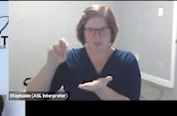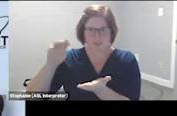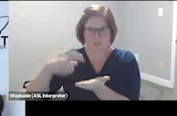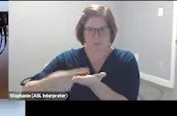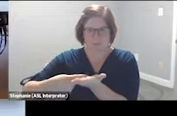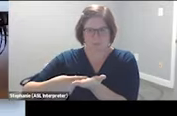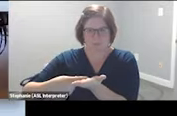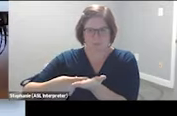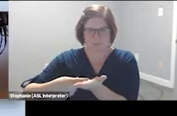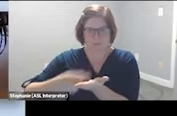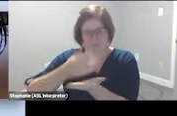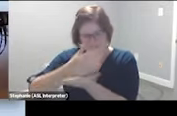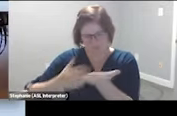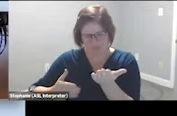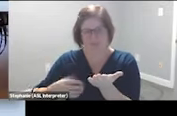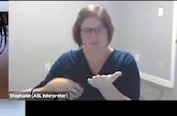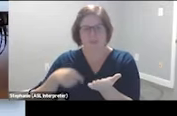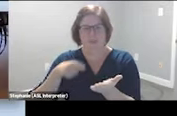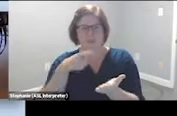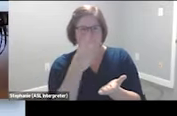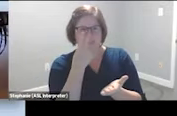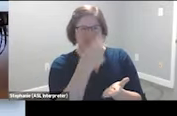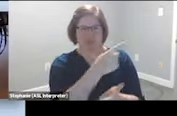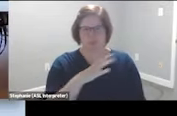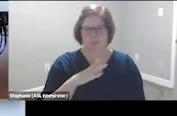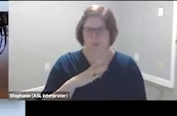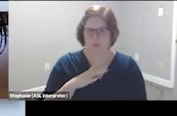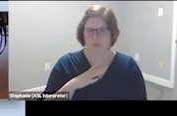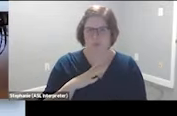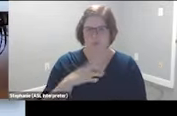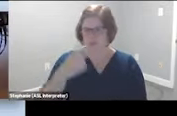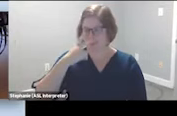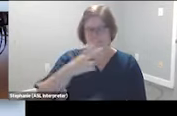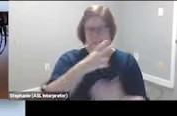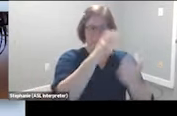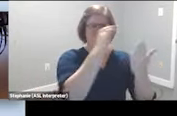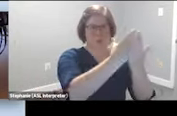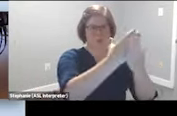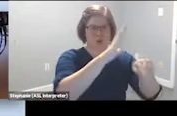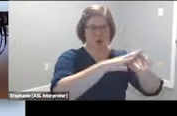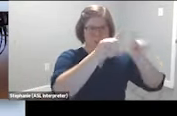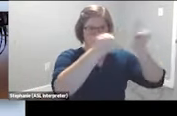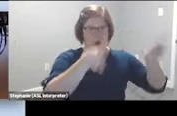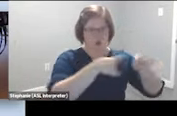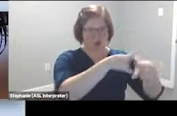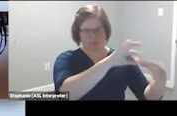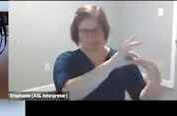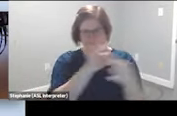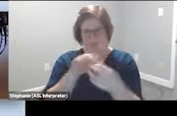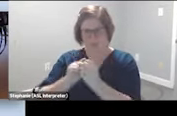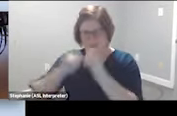And you can see on the next slide here a picture of a monitor connected to the microscope showing the